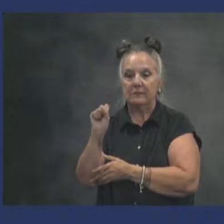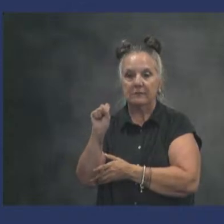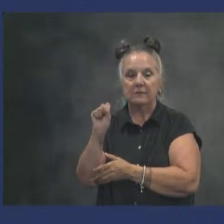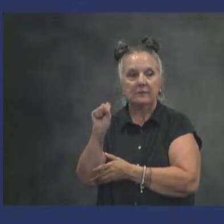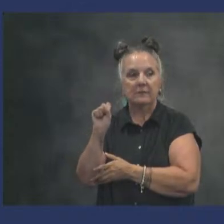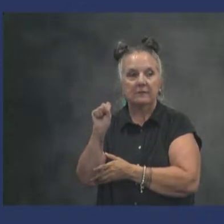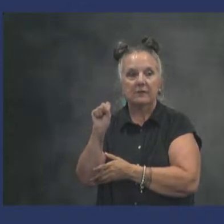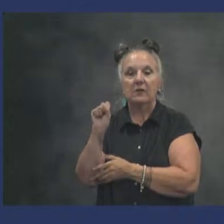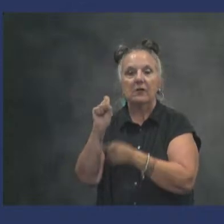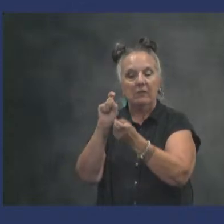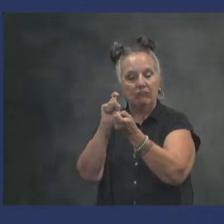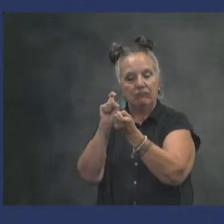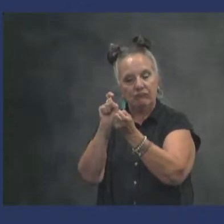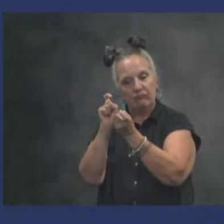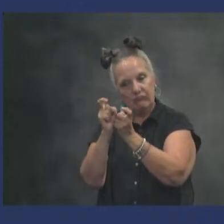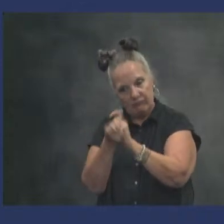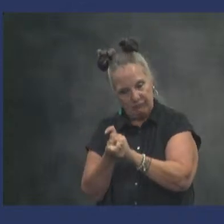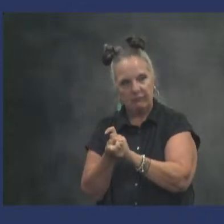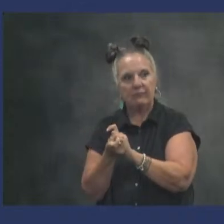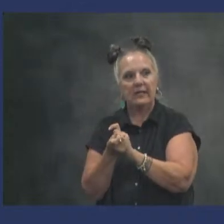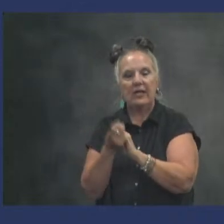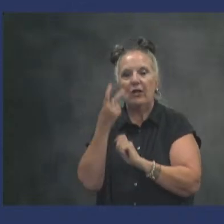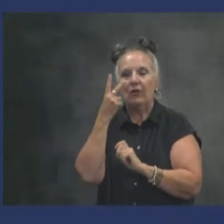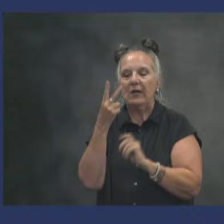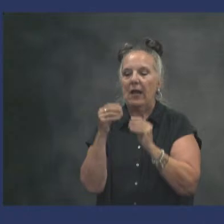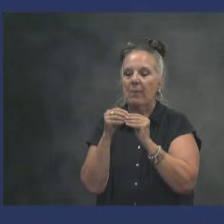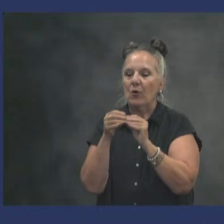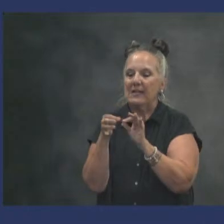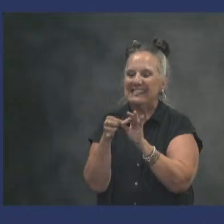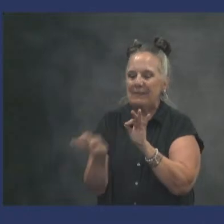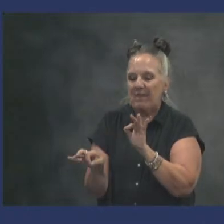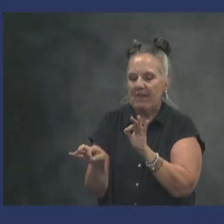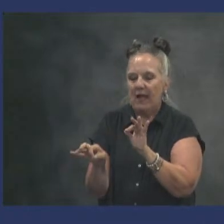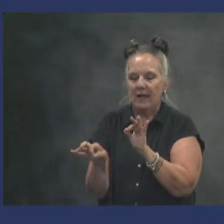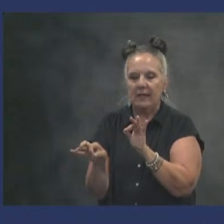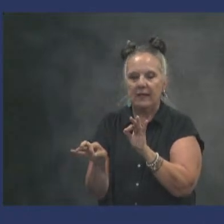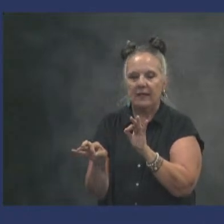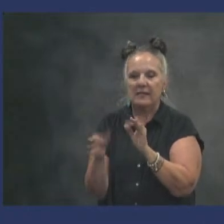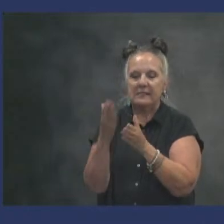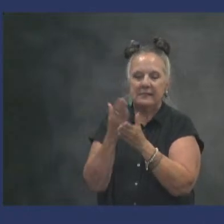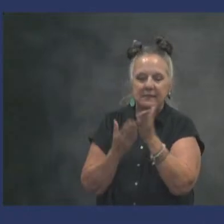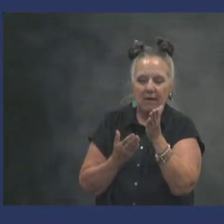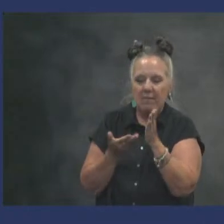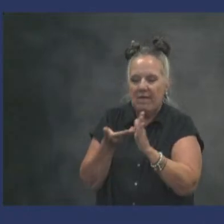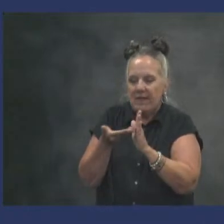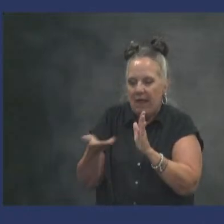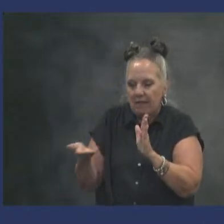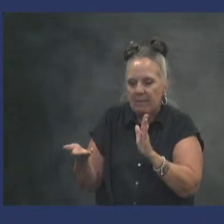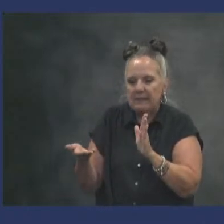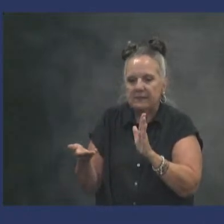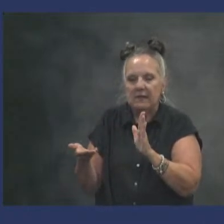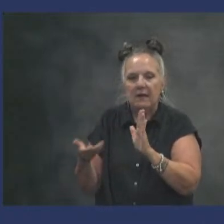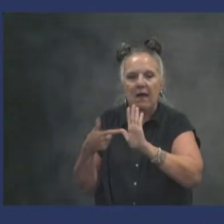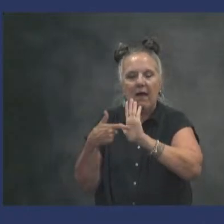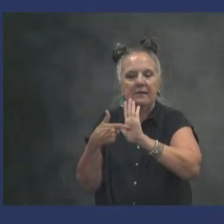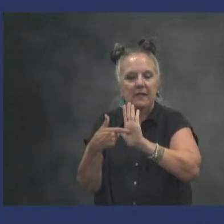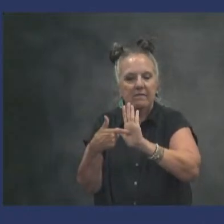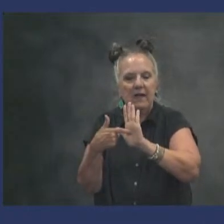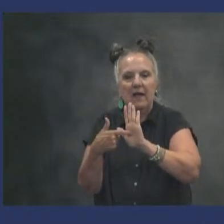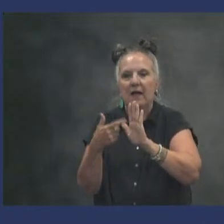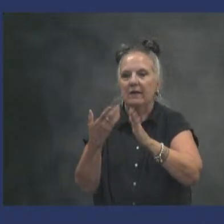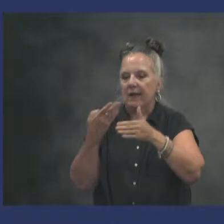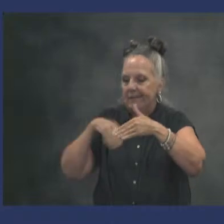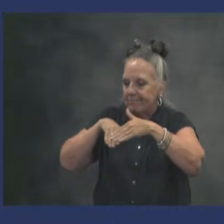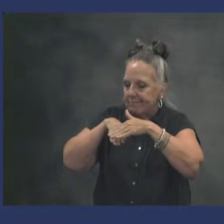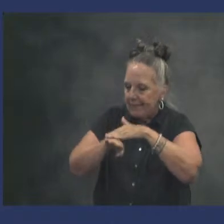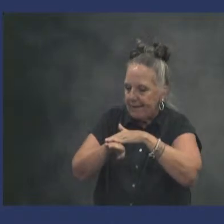these have evolved as well. We're looking at simplifying some of the elements and identifying the main